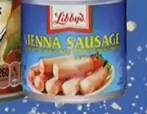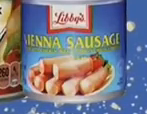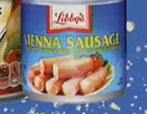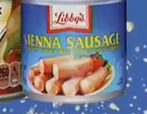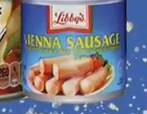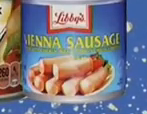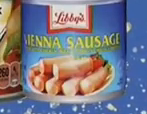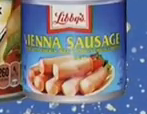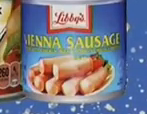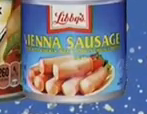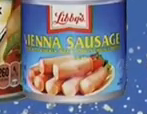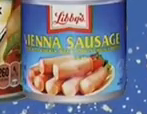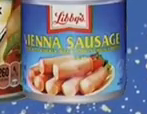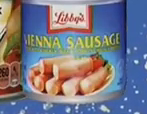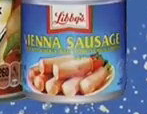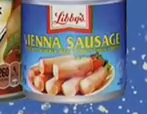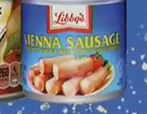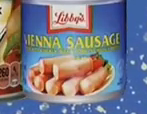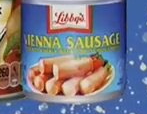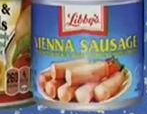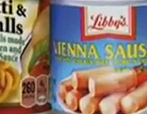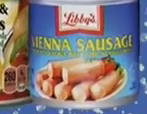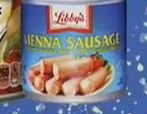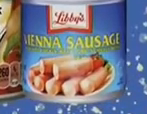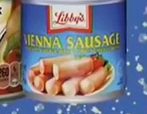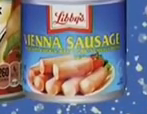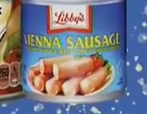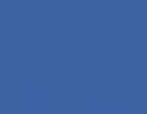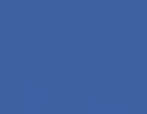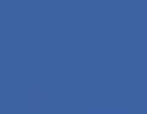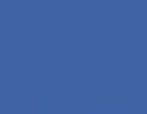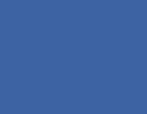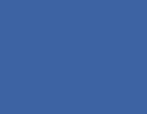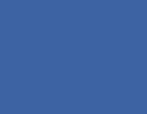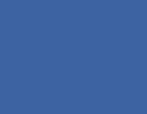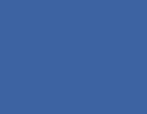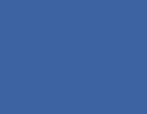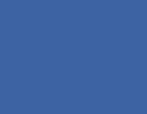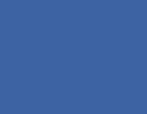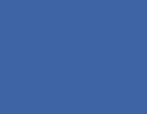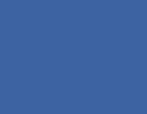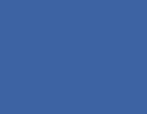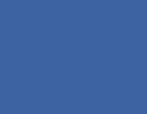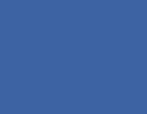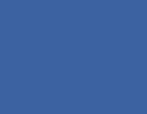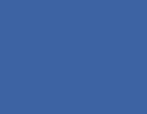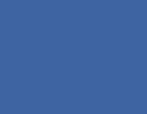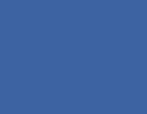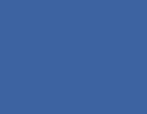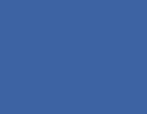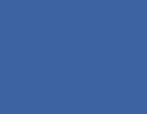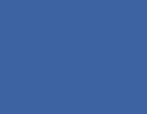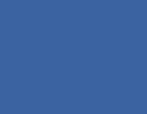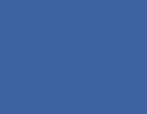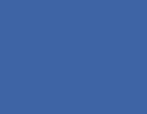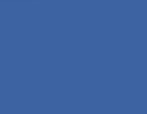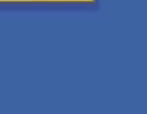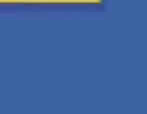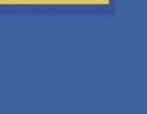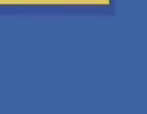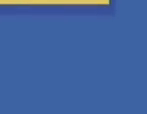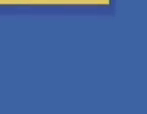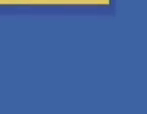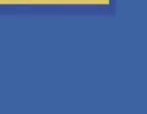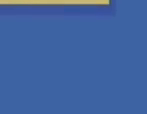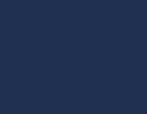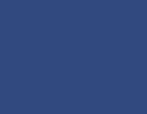Buy Chef Boyardee, Libby's, and a three-pack of Act Two popcorn, and you can win one of six cash prizes right in time for